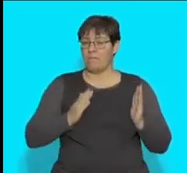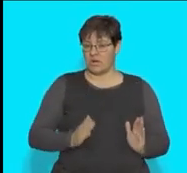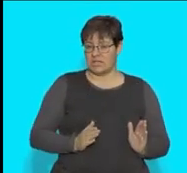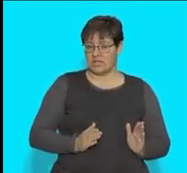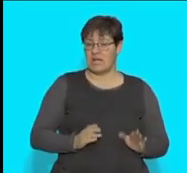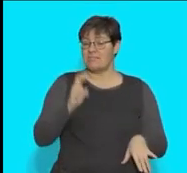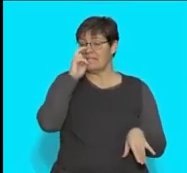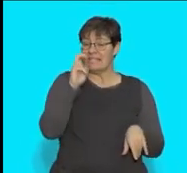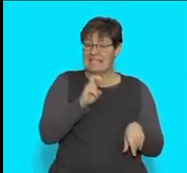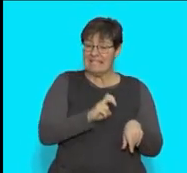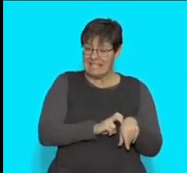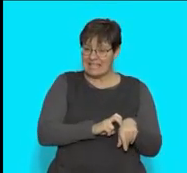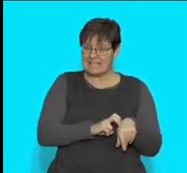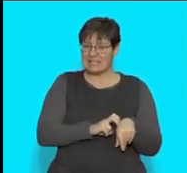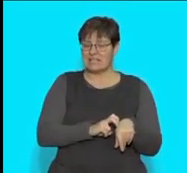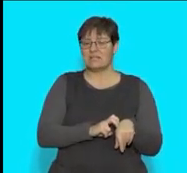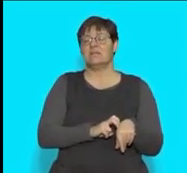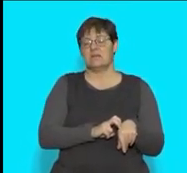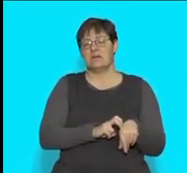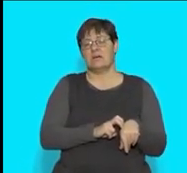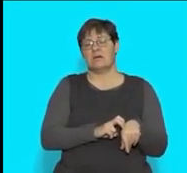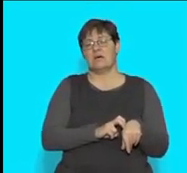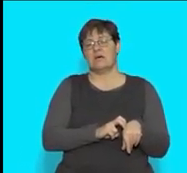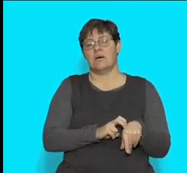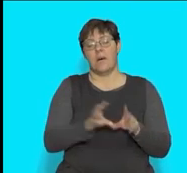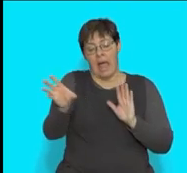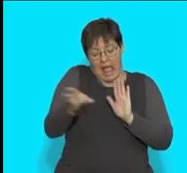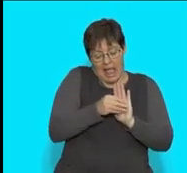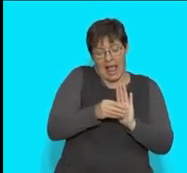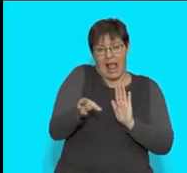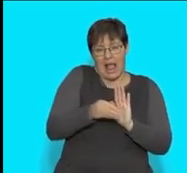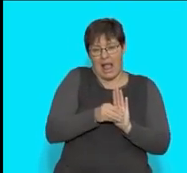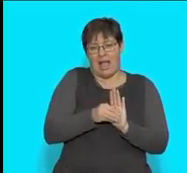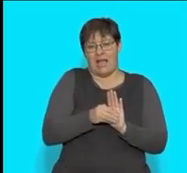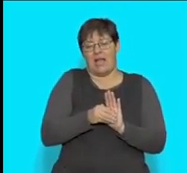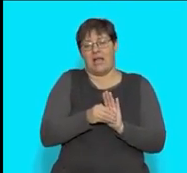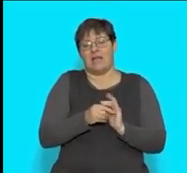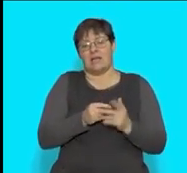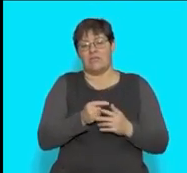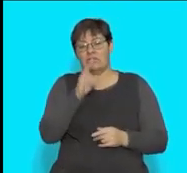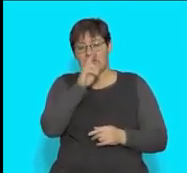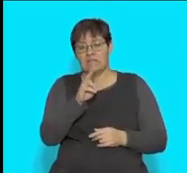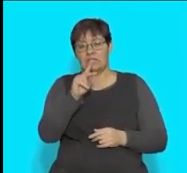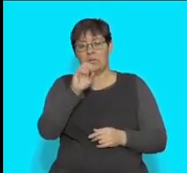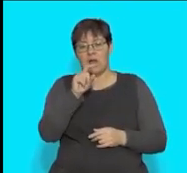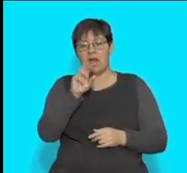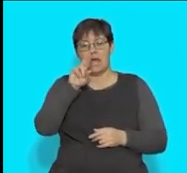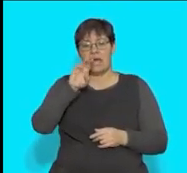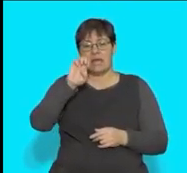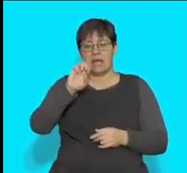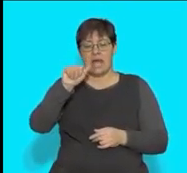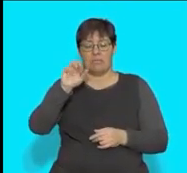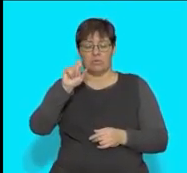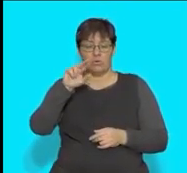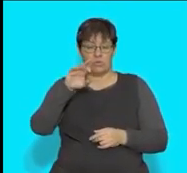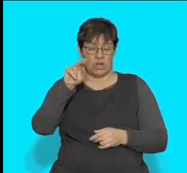our body needs to reabsorb. So if we have a look at tubular reabsorption, salt